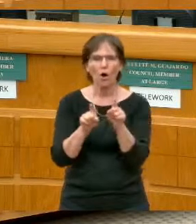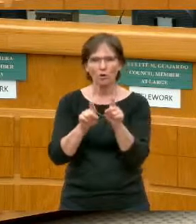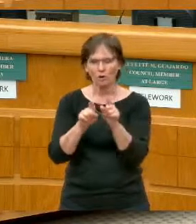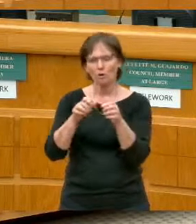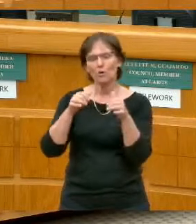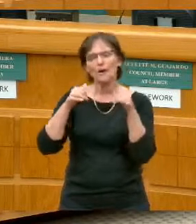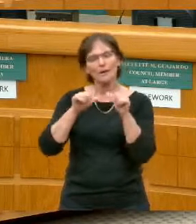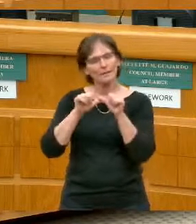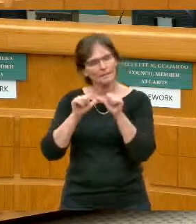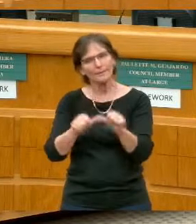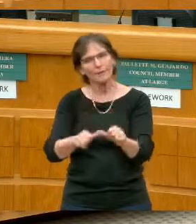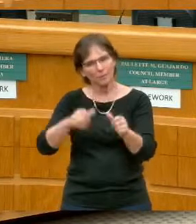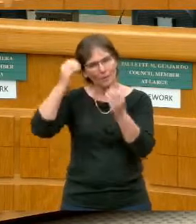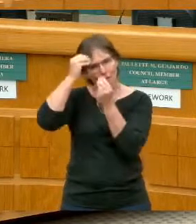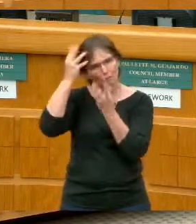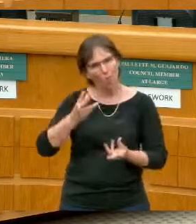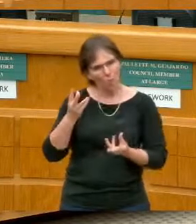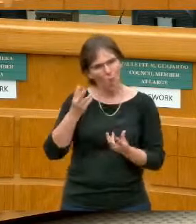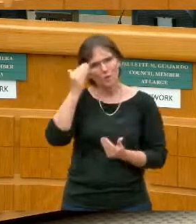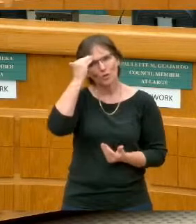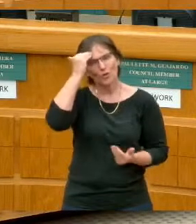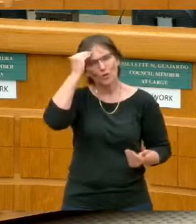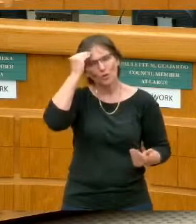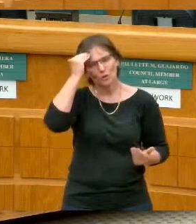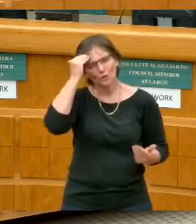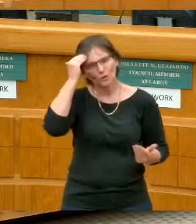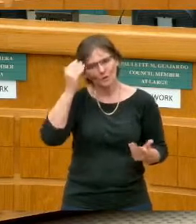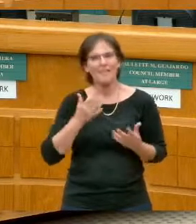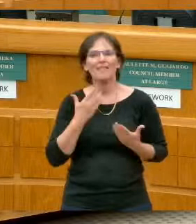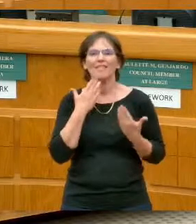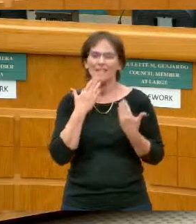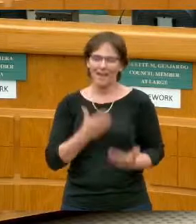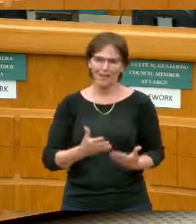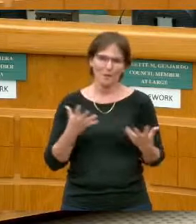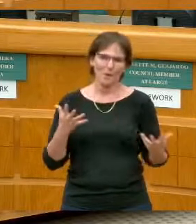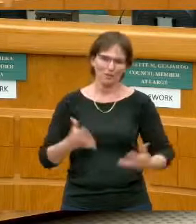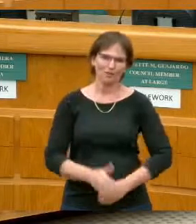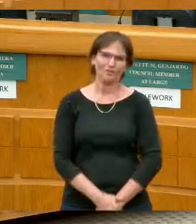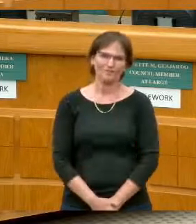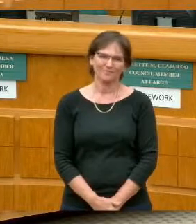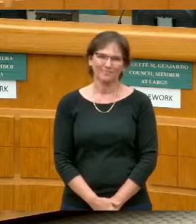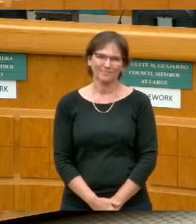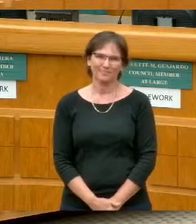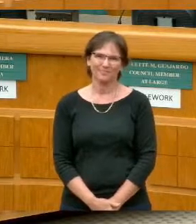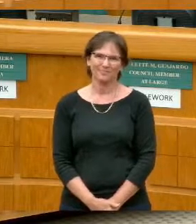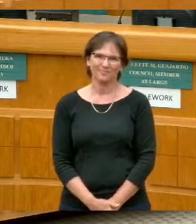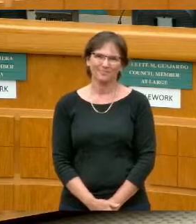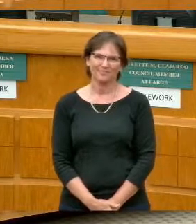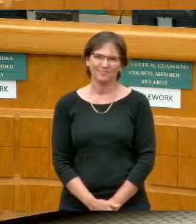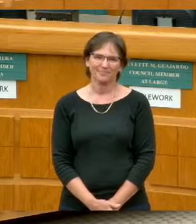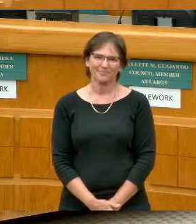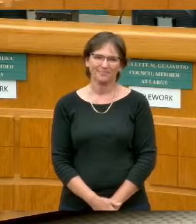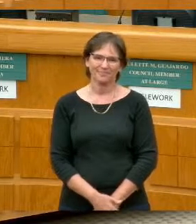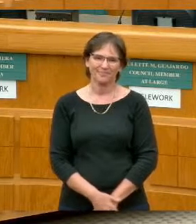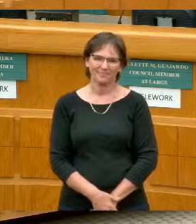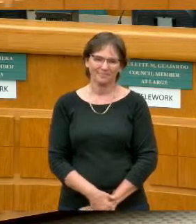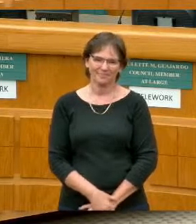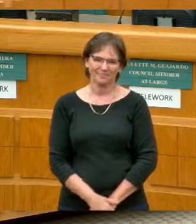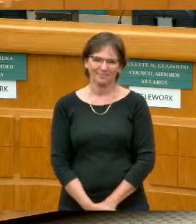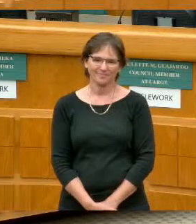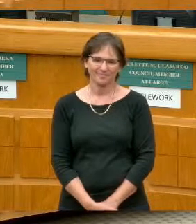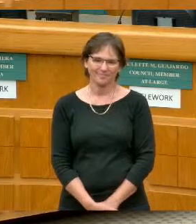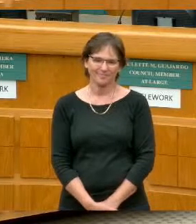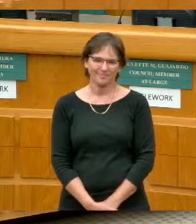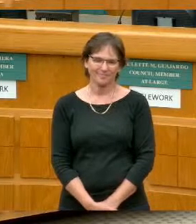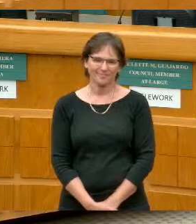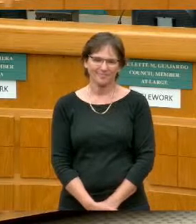you. El Distrito de Salud realizó ayer la toma de 32 especímenes, de los cuales 7 resultaron positivos, haciendo una